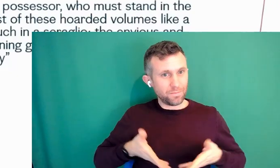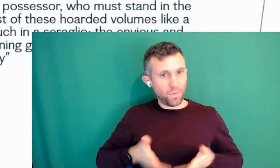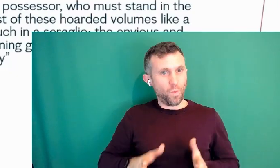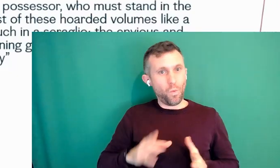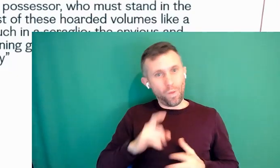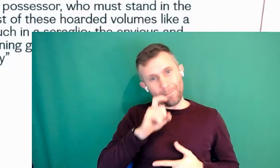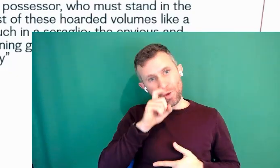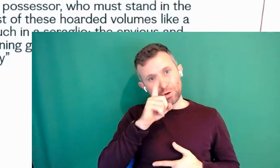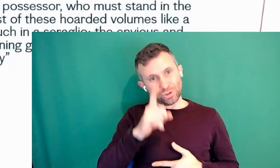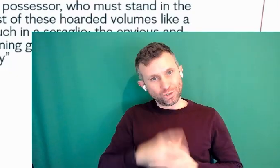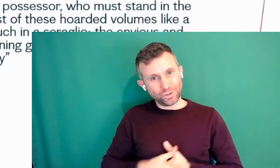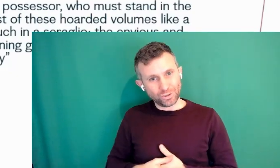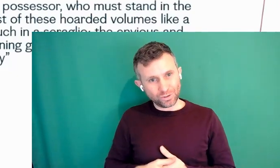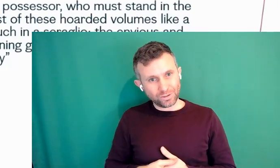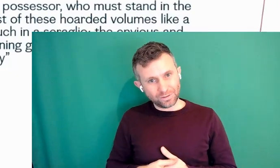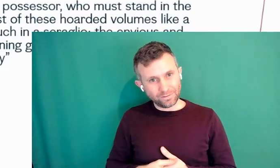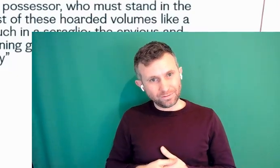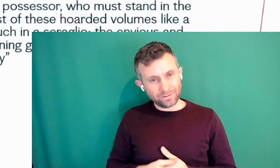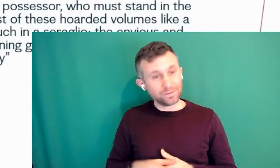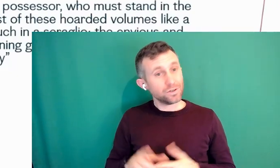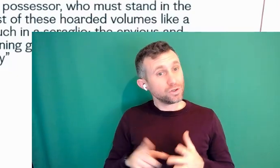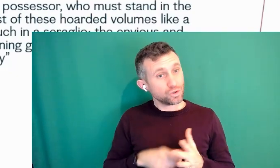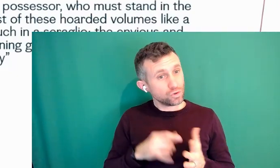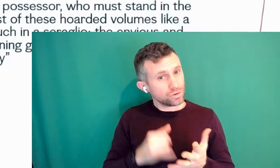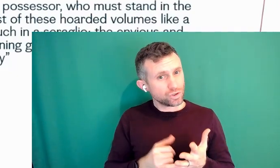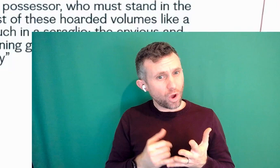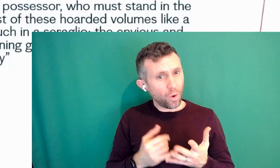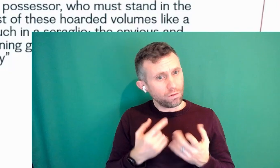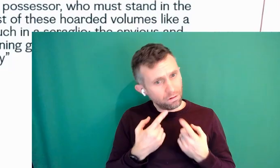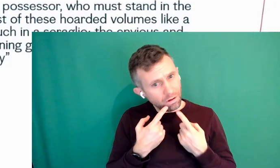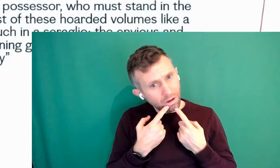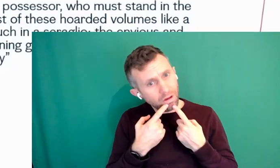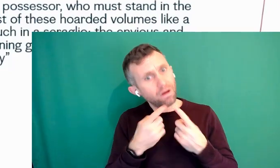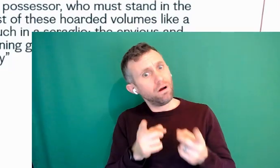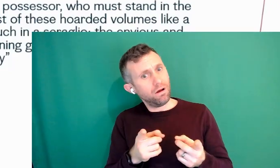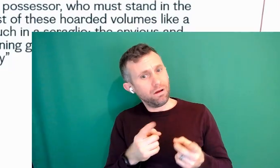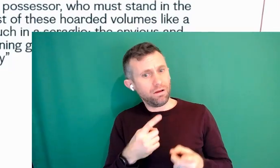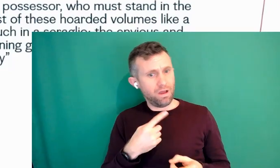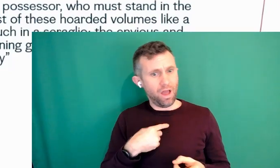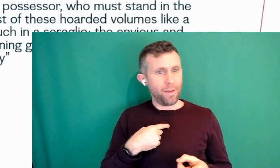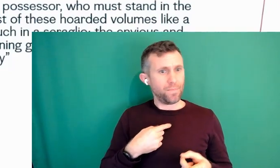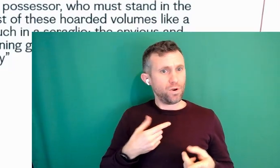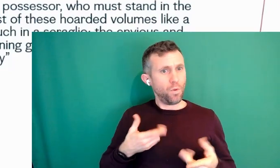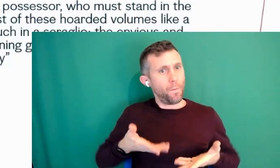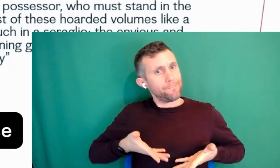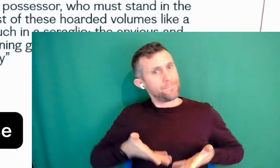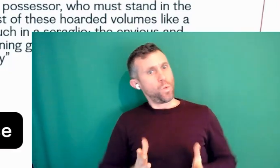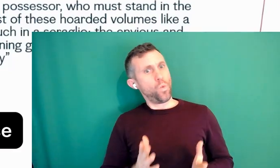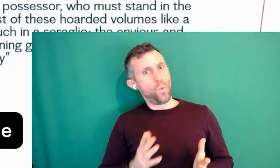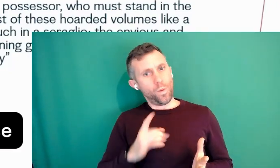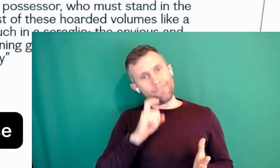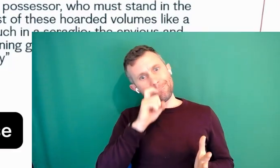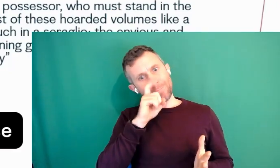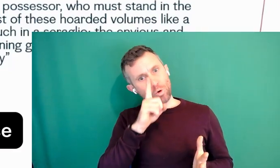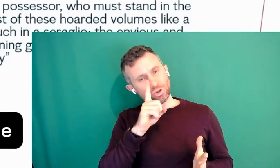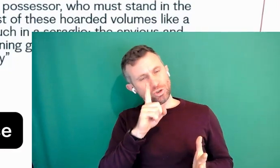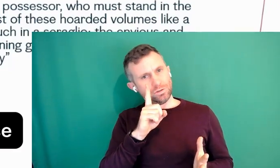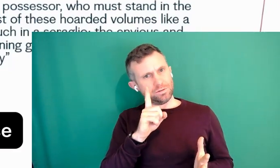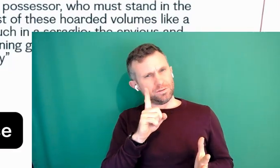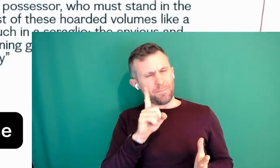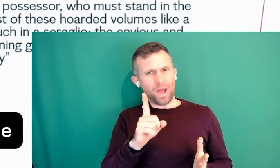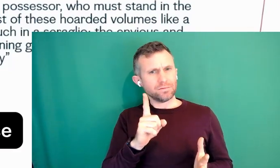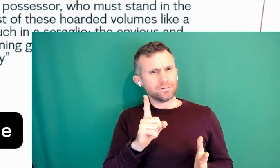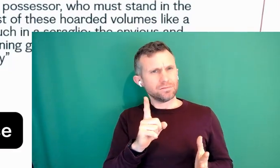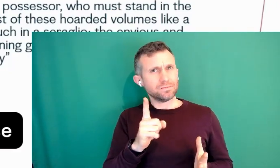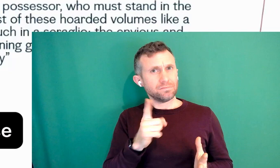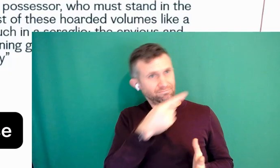Soane forever blamed George. This is why, after John Jr. died, Soane went to great pains to